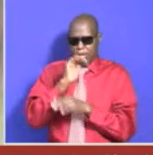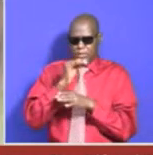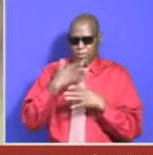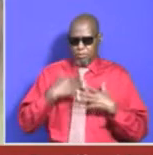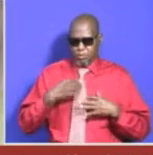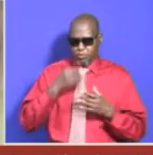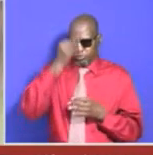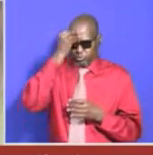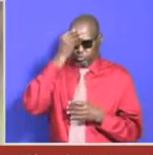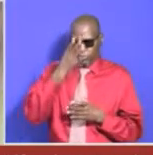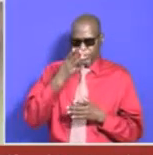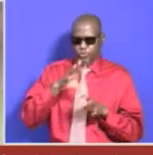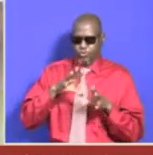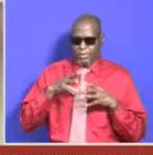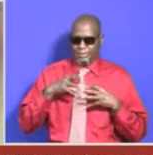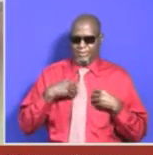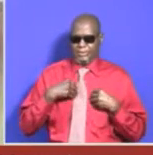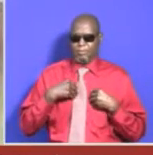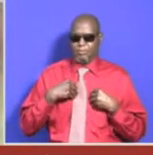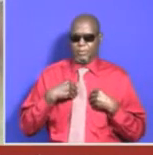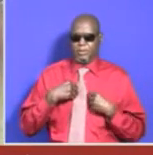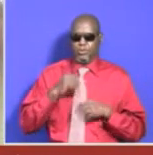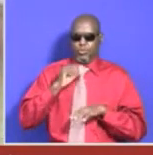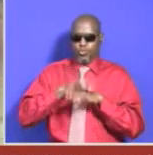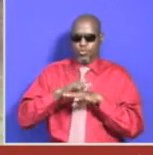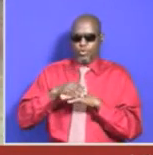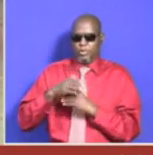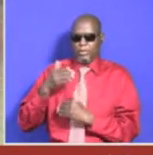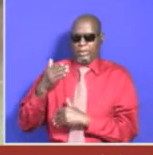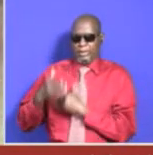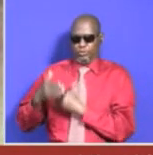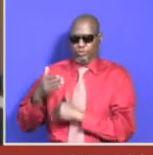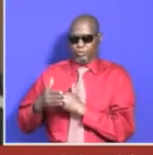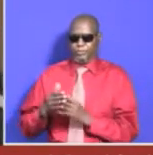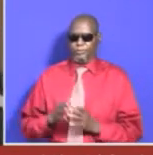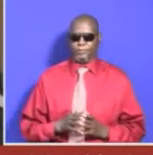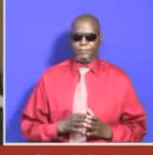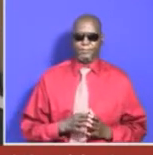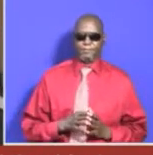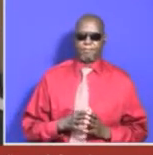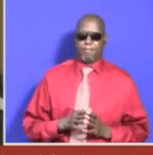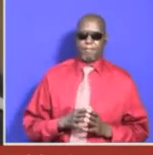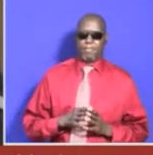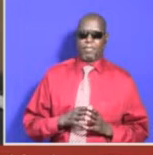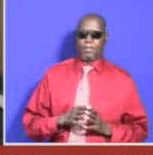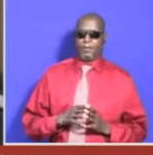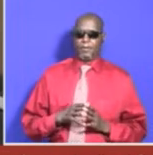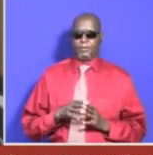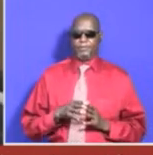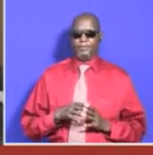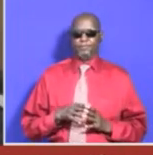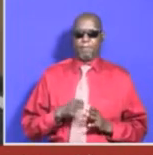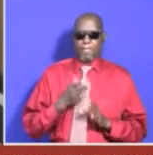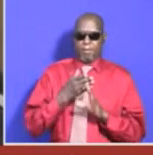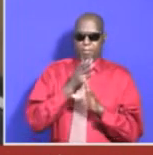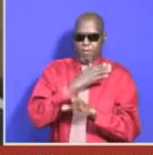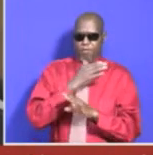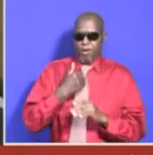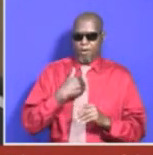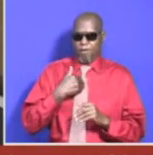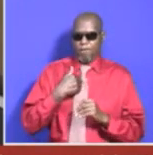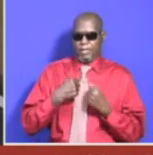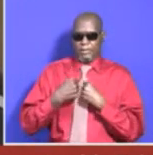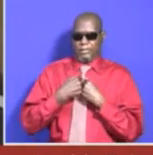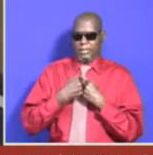students to embrace and uphold good relationships. We had a challenge of attitude, perception, ya watu